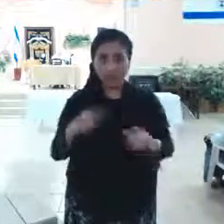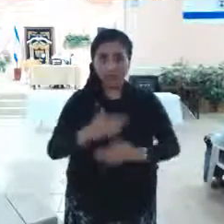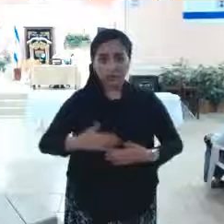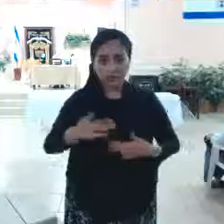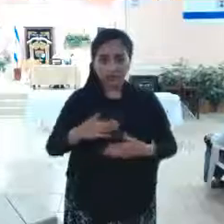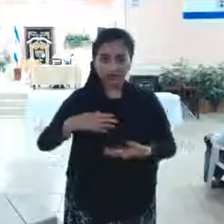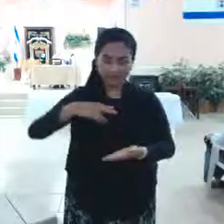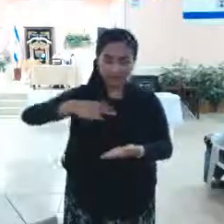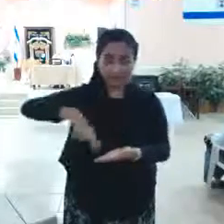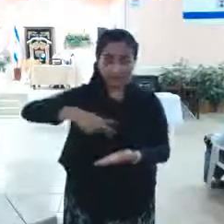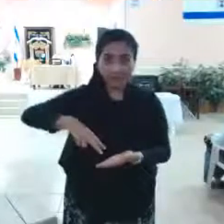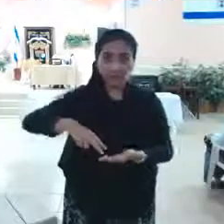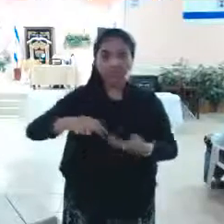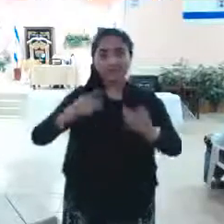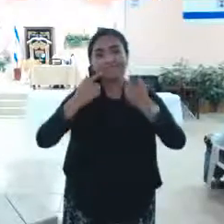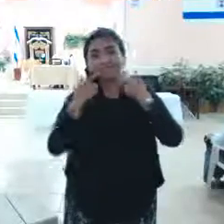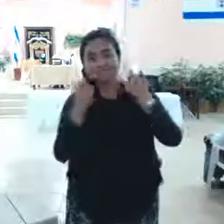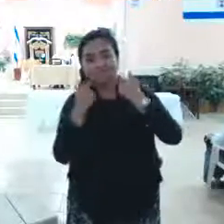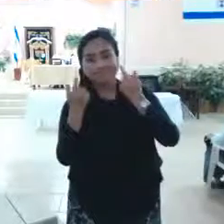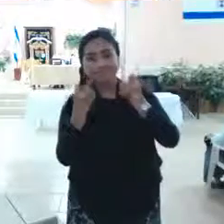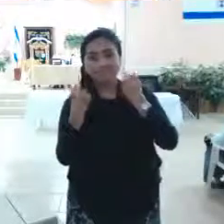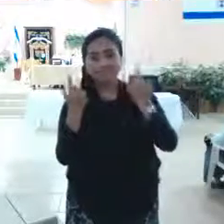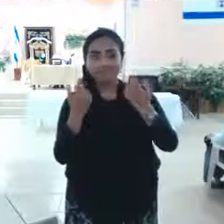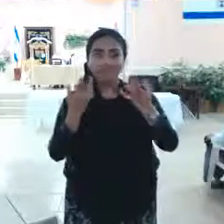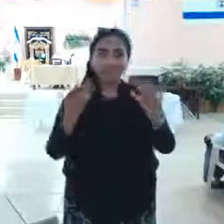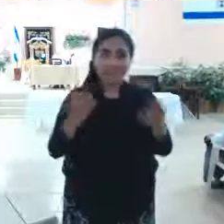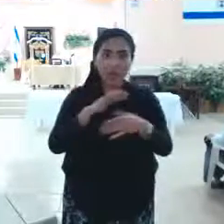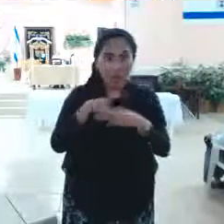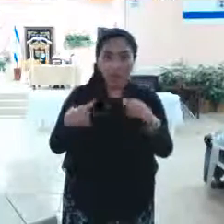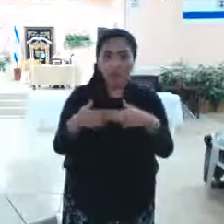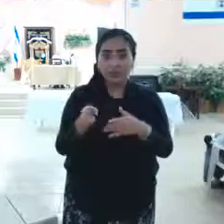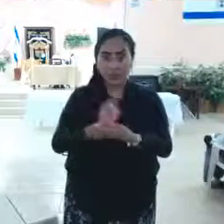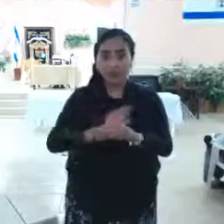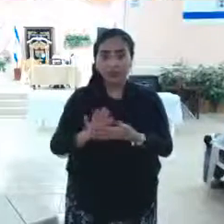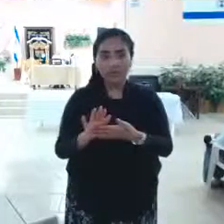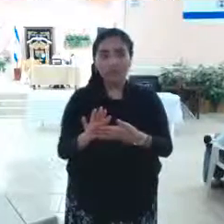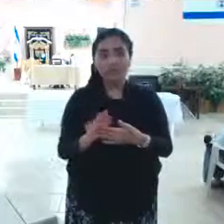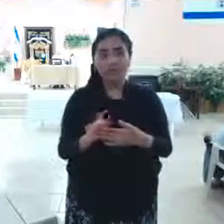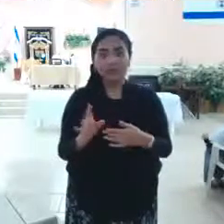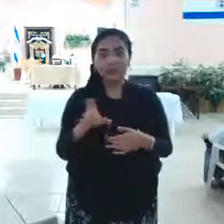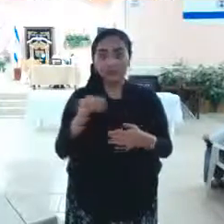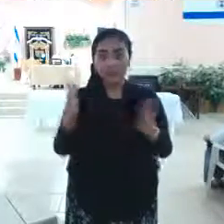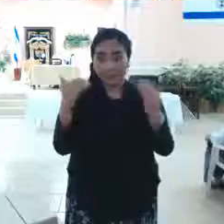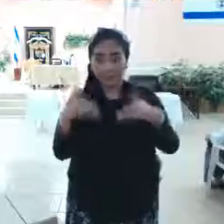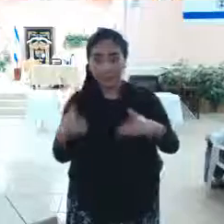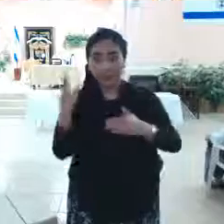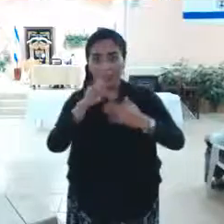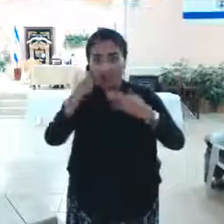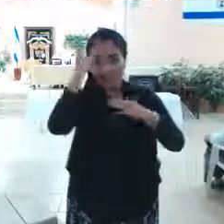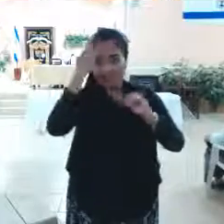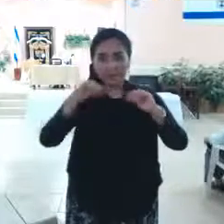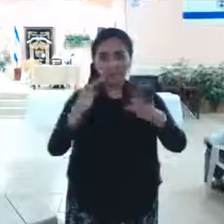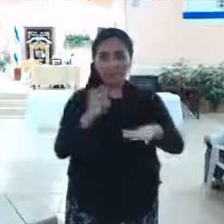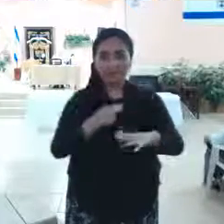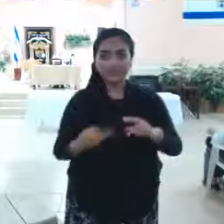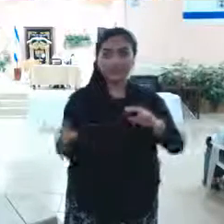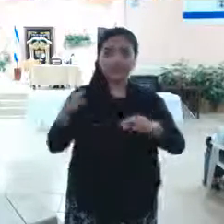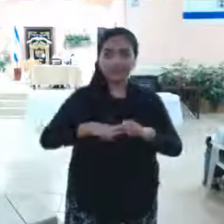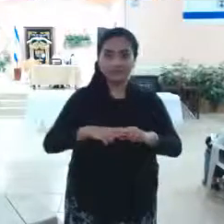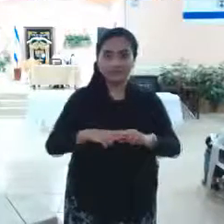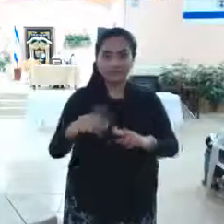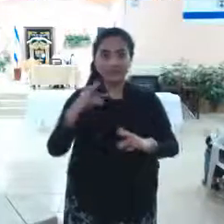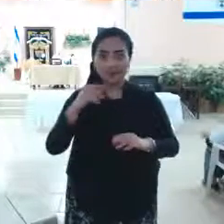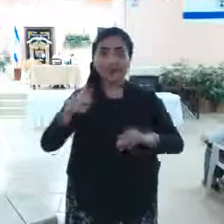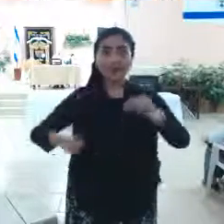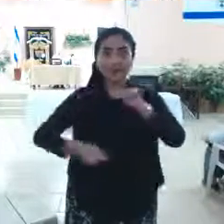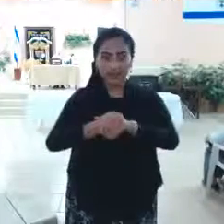to rejoice, you danced, you laughed. Of course, everything in holiness. And also, besides that, the Eternal Father